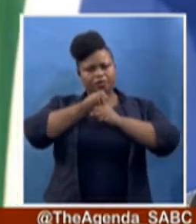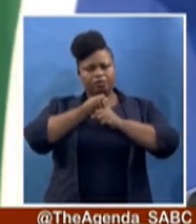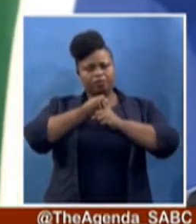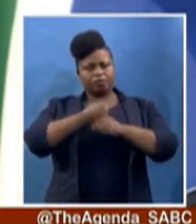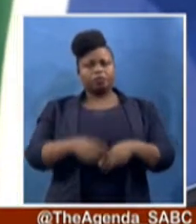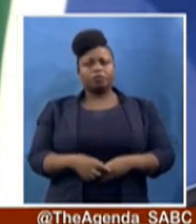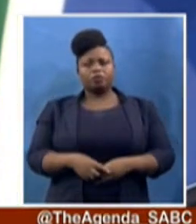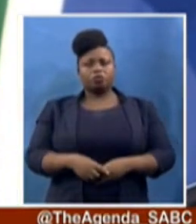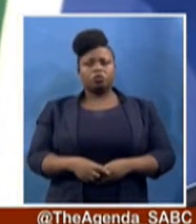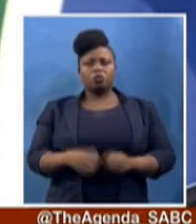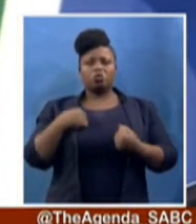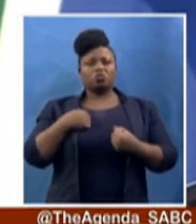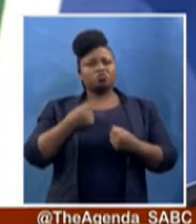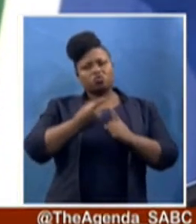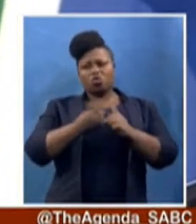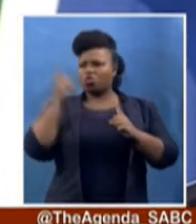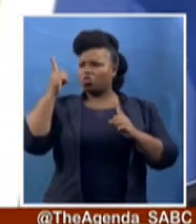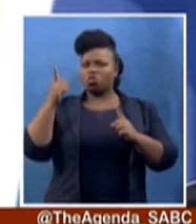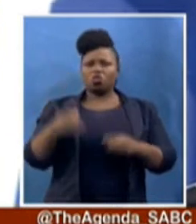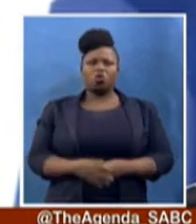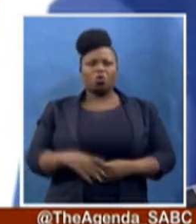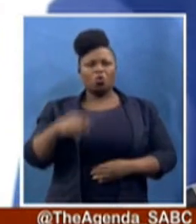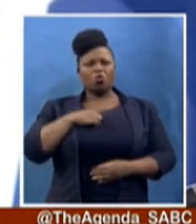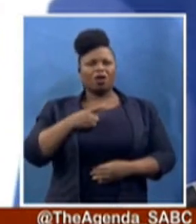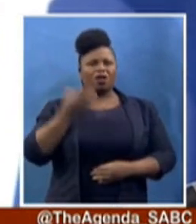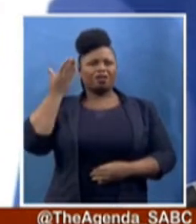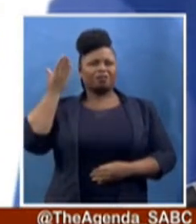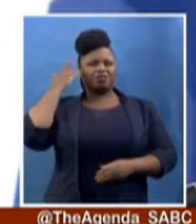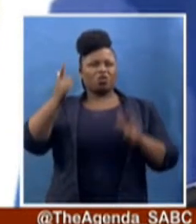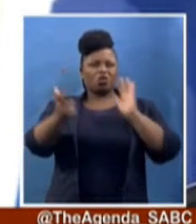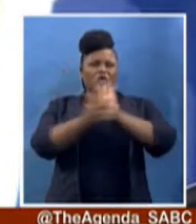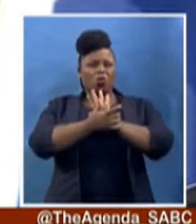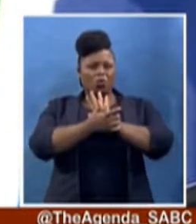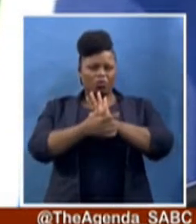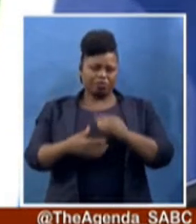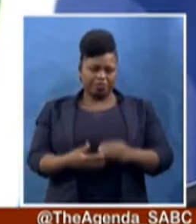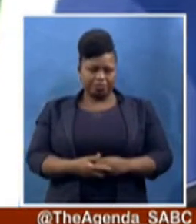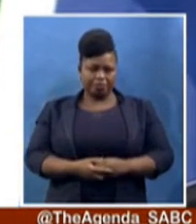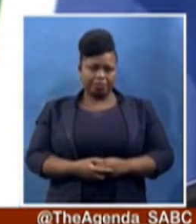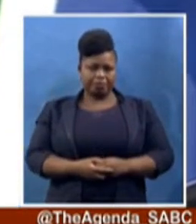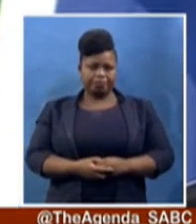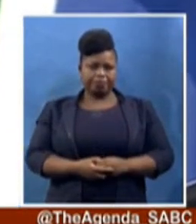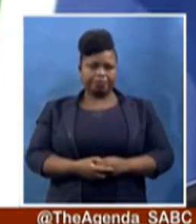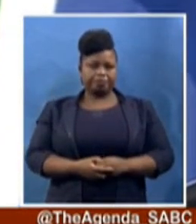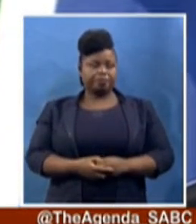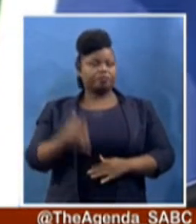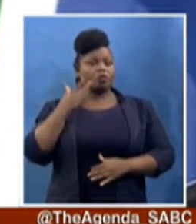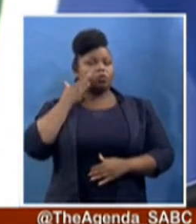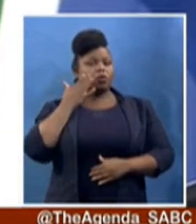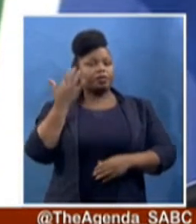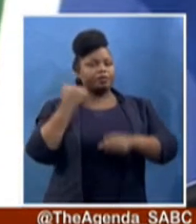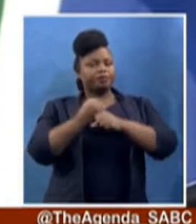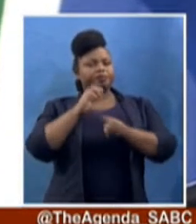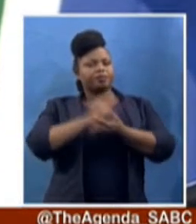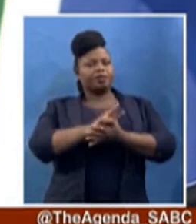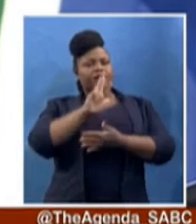the past laws in 1913 and a number of years